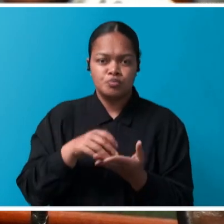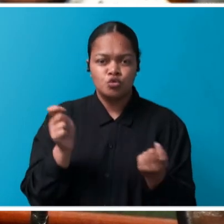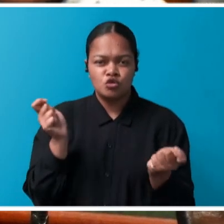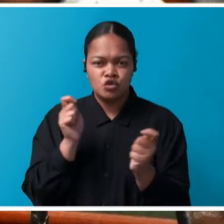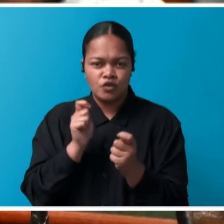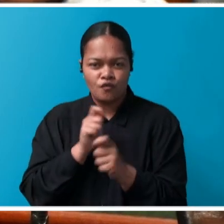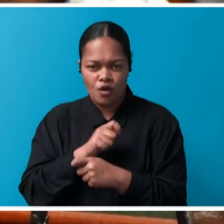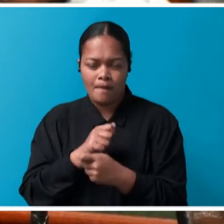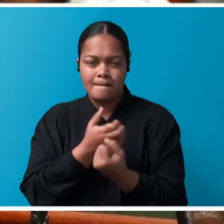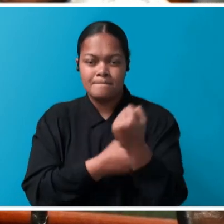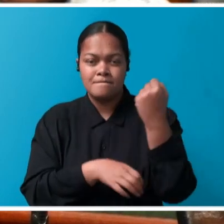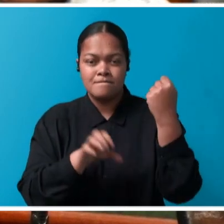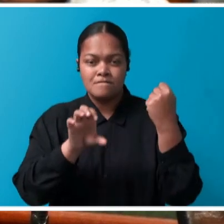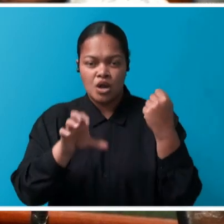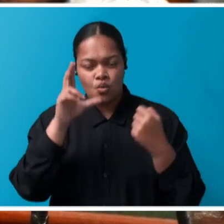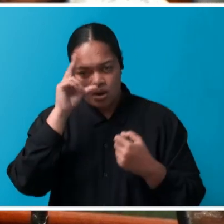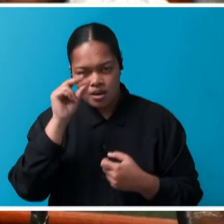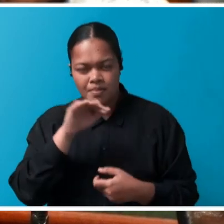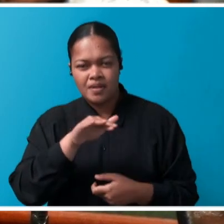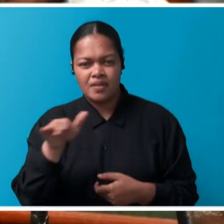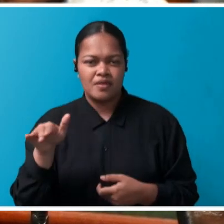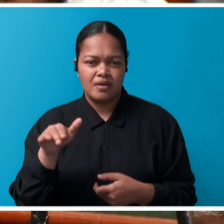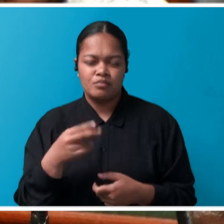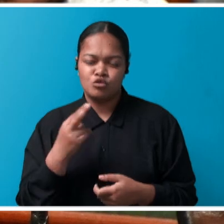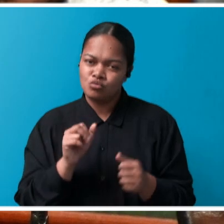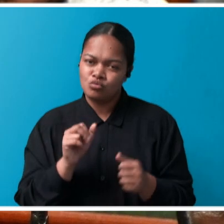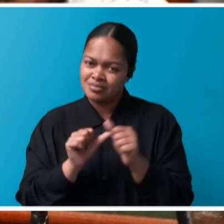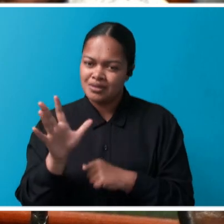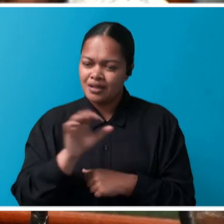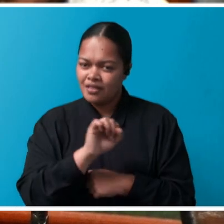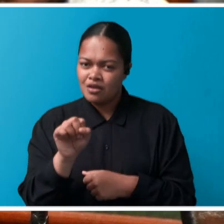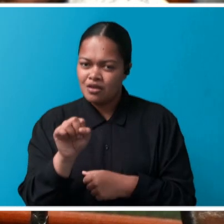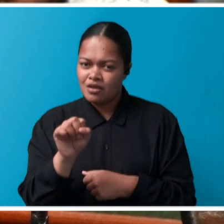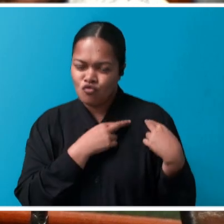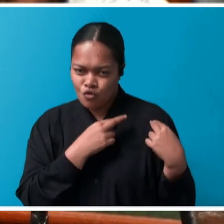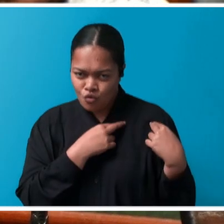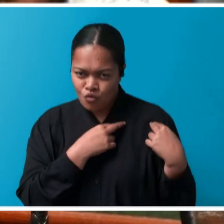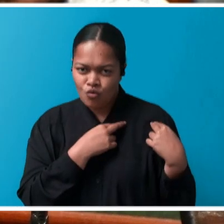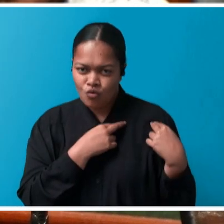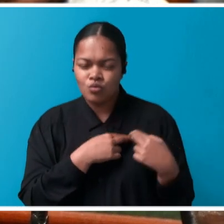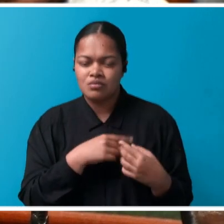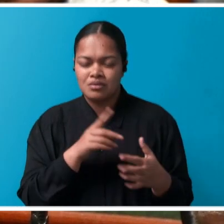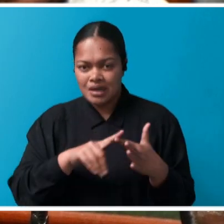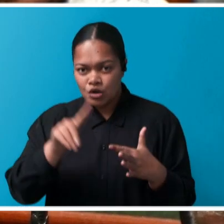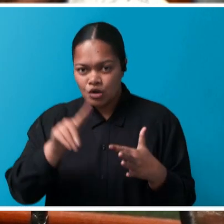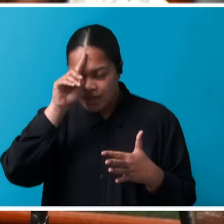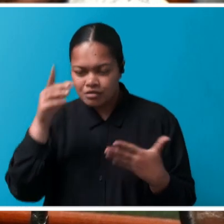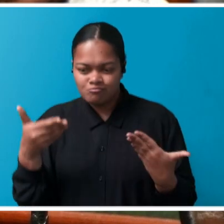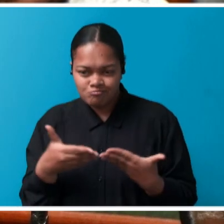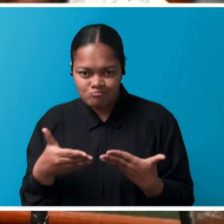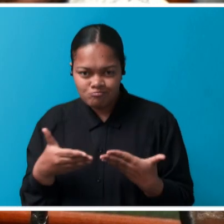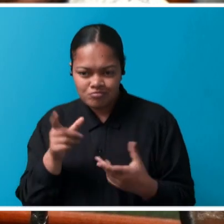that empower them and enable them to excel in their roles. The innovation introduced by educators during